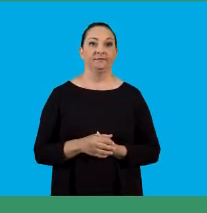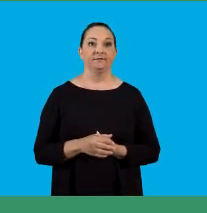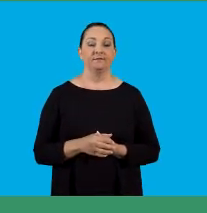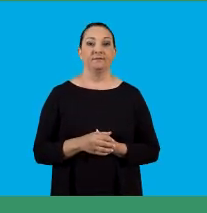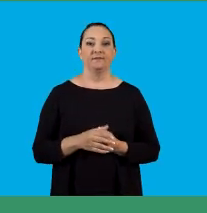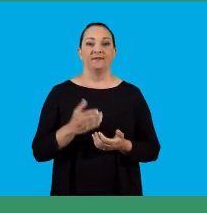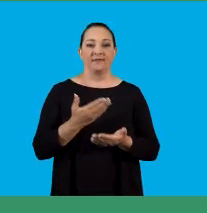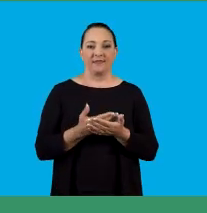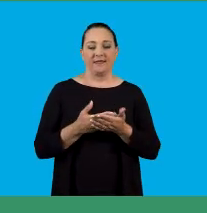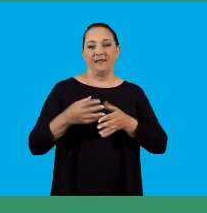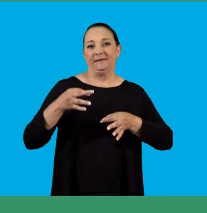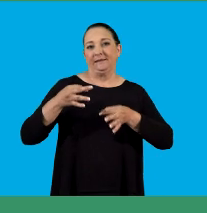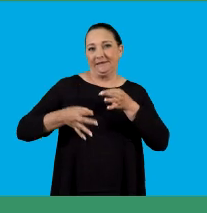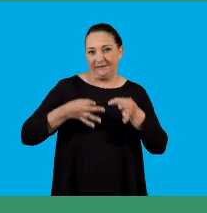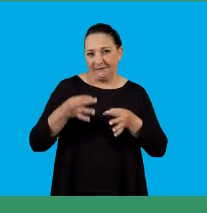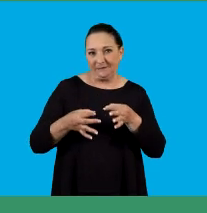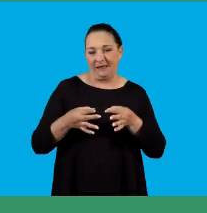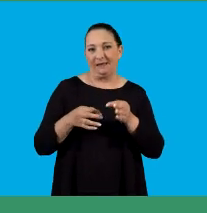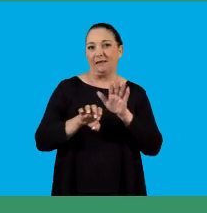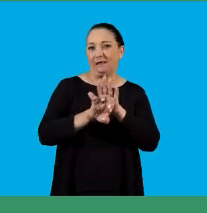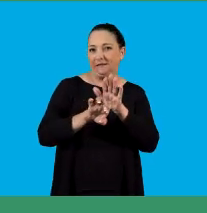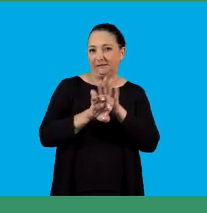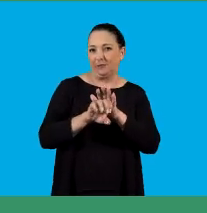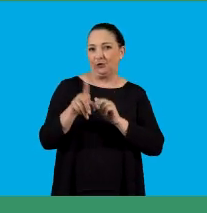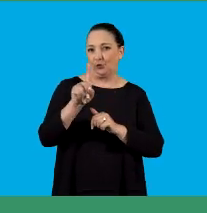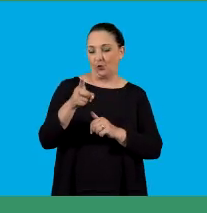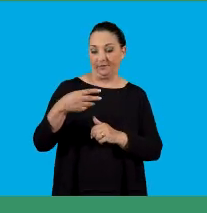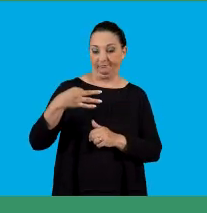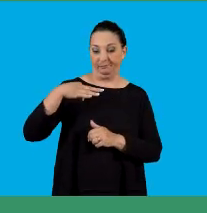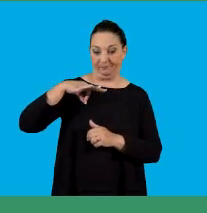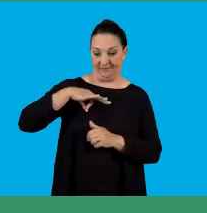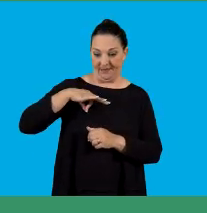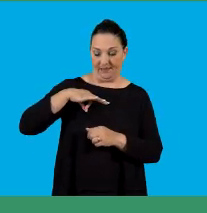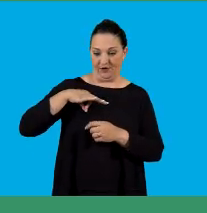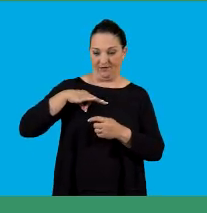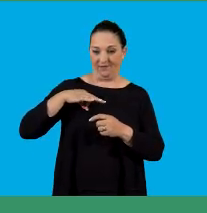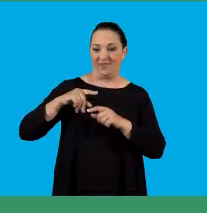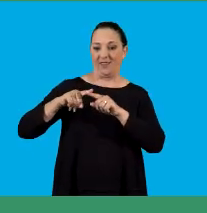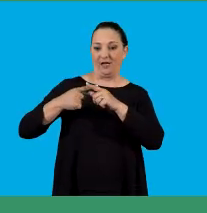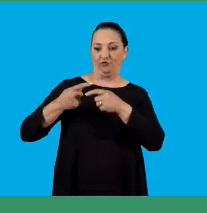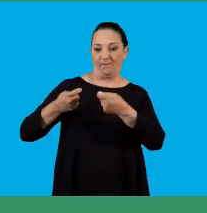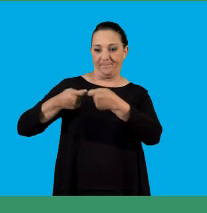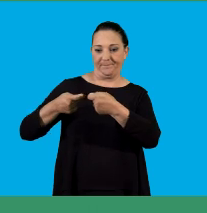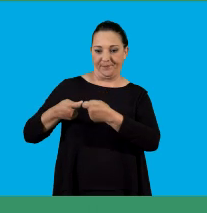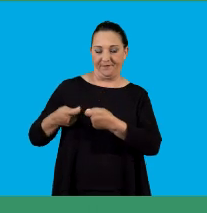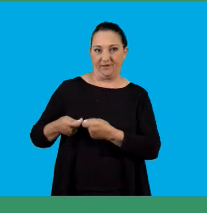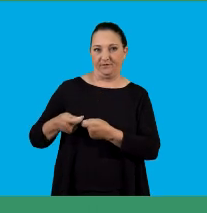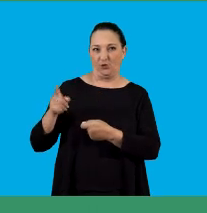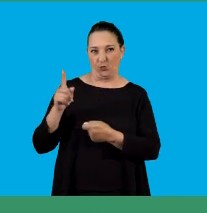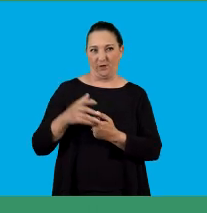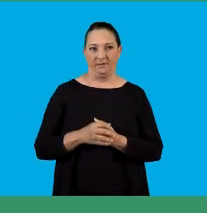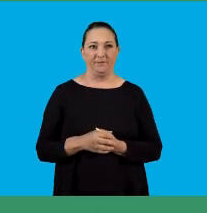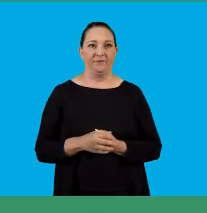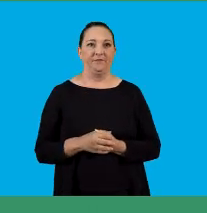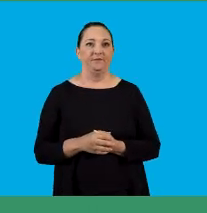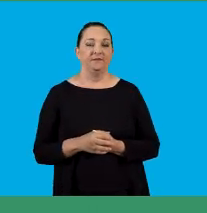name and explain, or name examples rather, of the fringe benefits, outline the